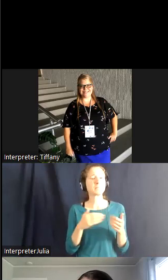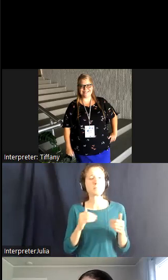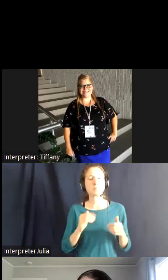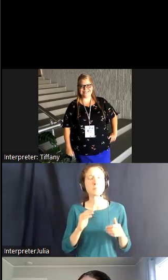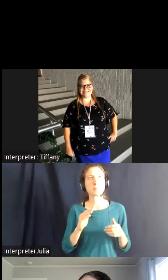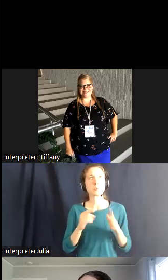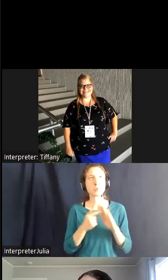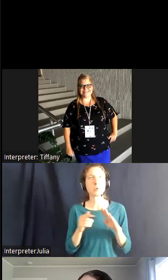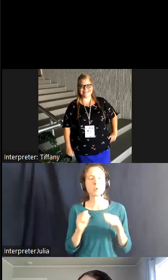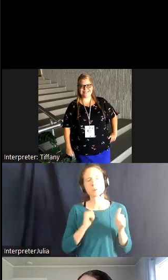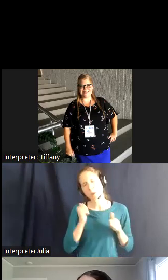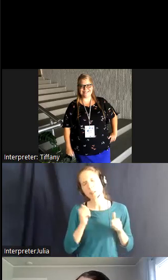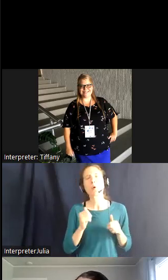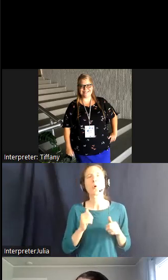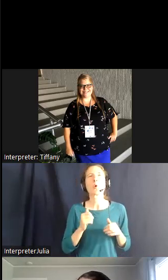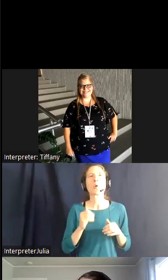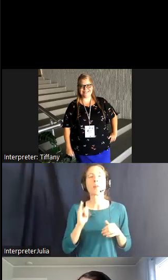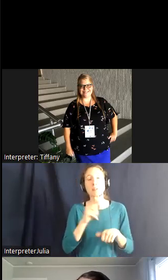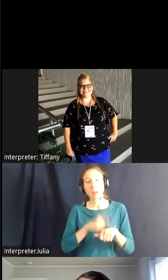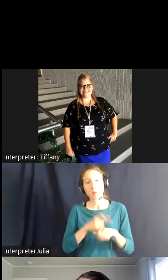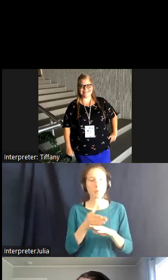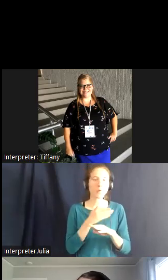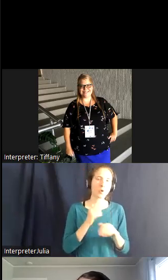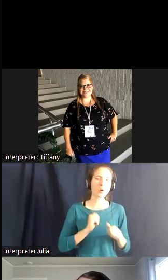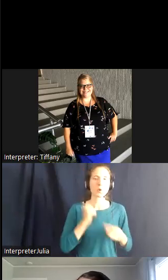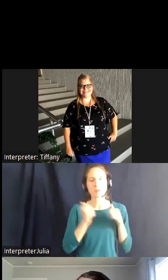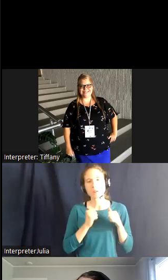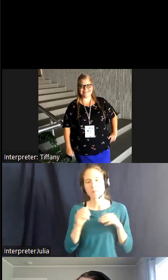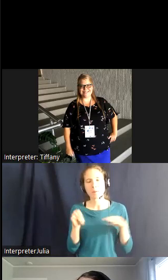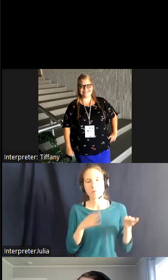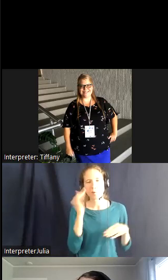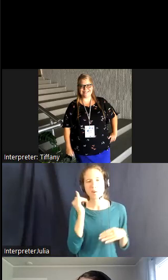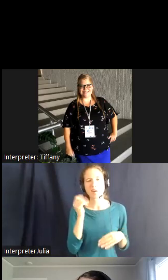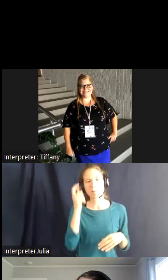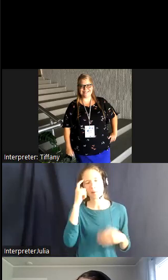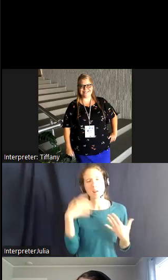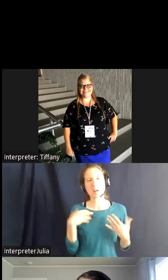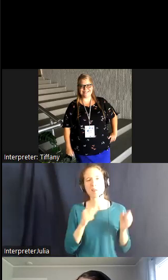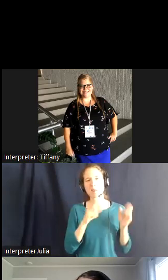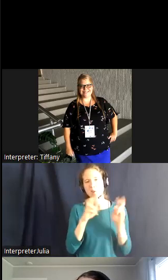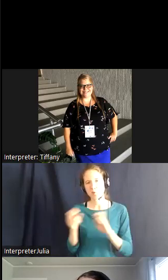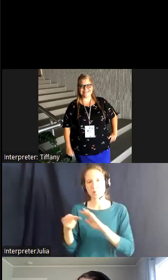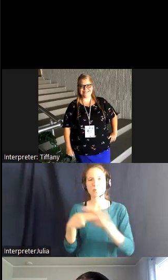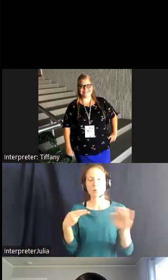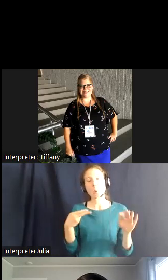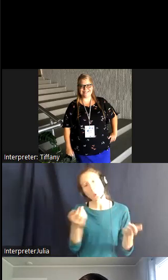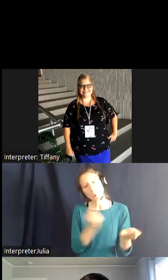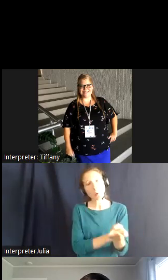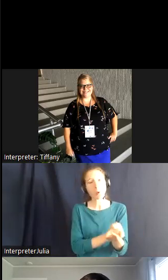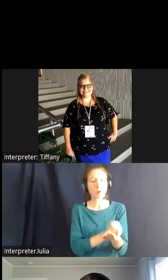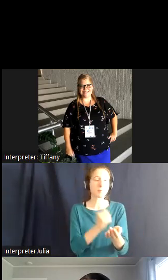behavior or history of aggressive behavior as a symptom of a diagnosed mental health disorder or substance use disorder,